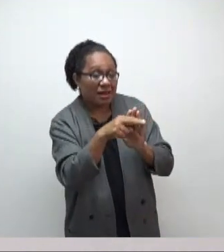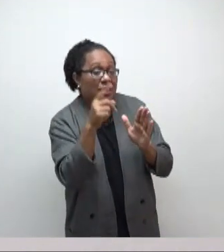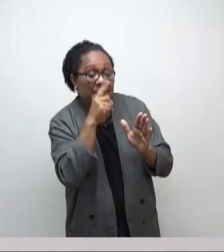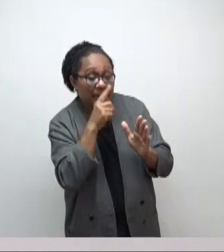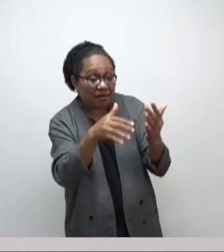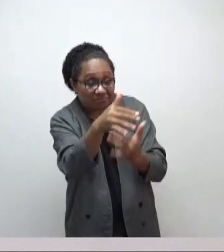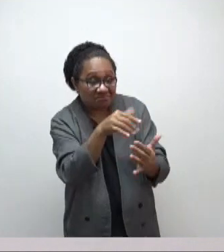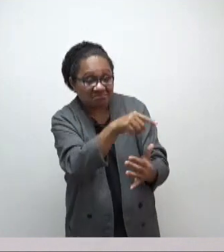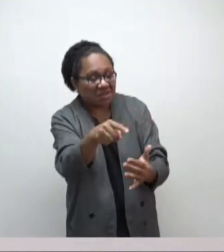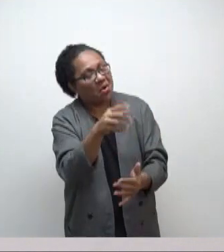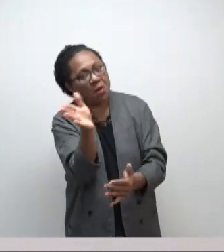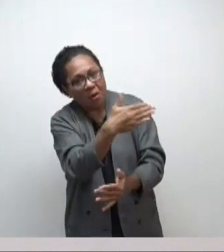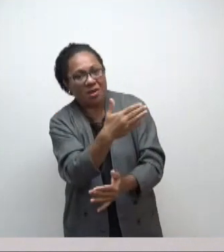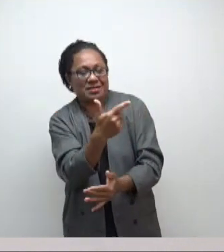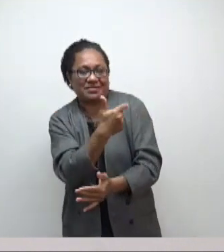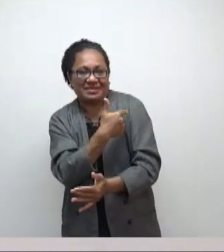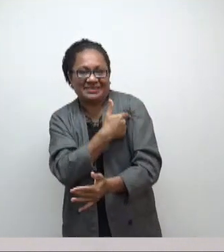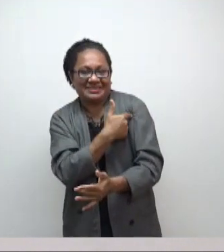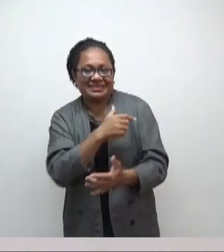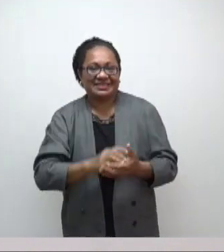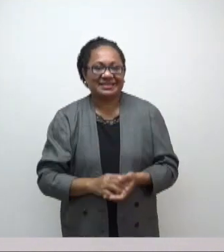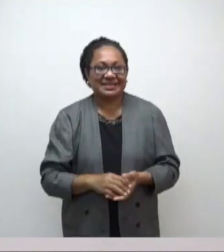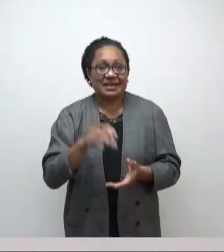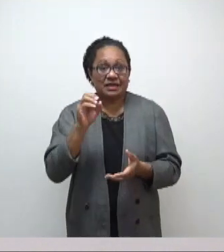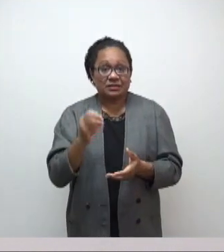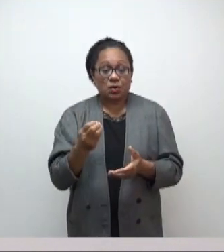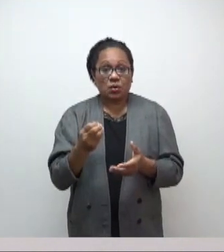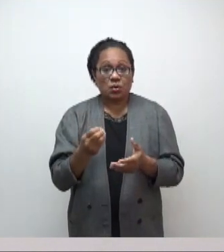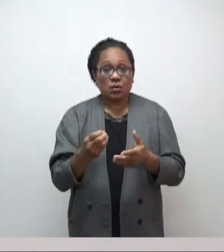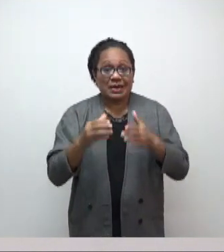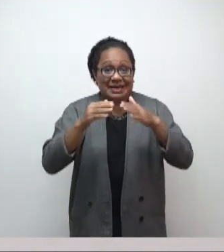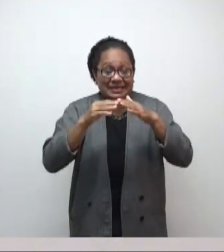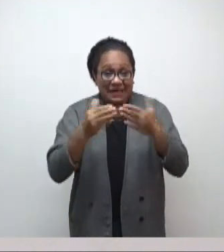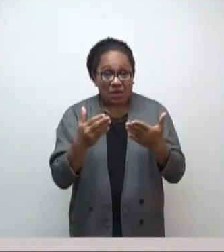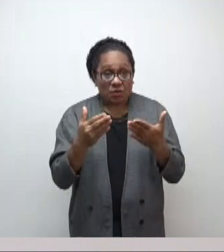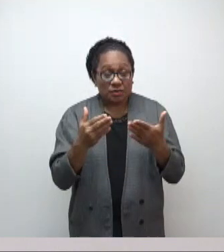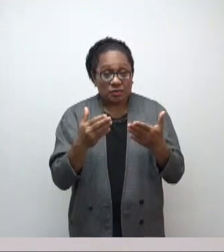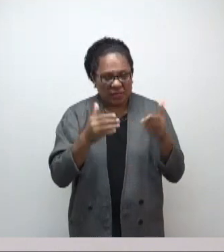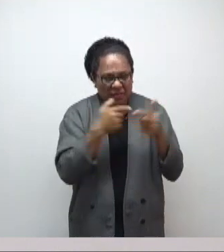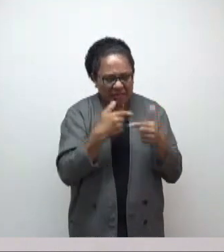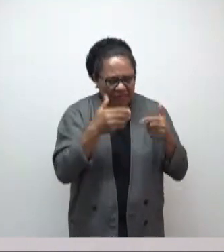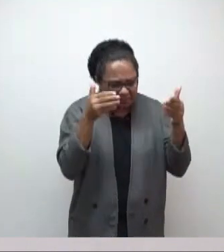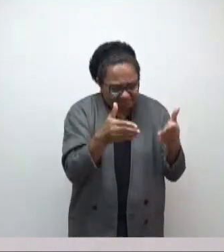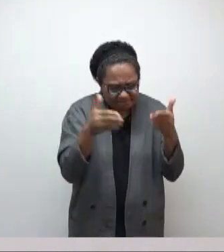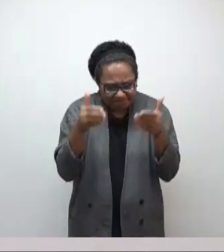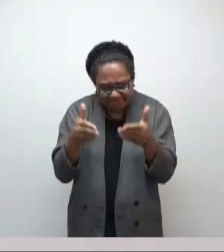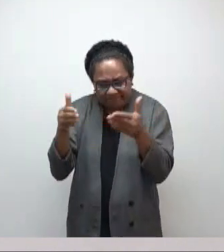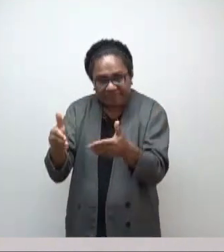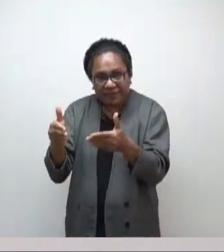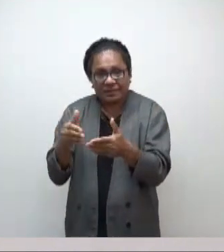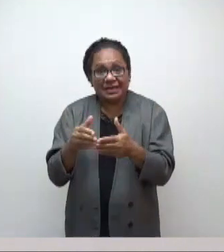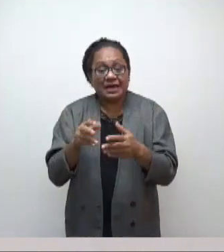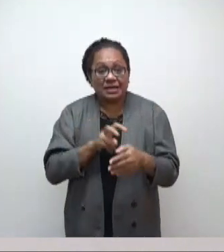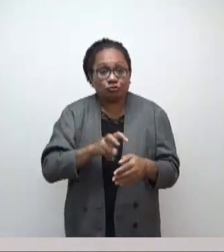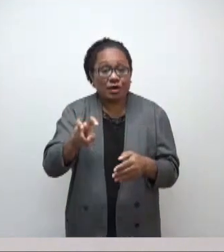operators. We are drawing up the boundaries of these travel safe areas in close cooperation with